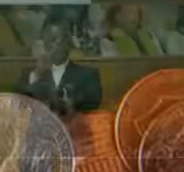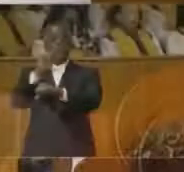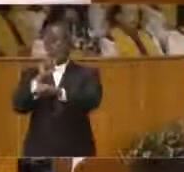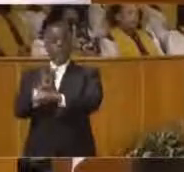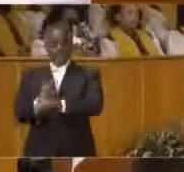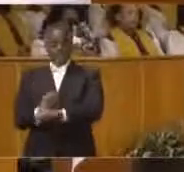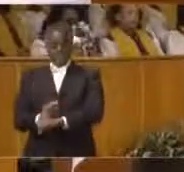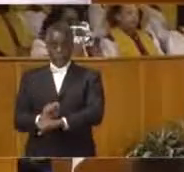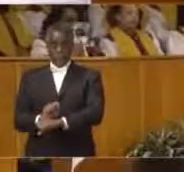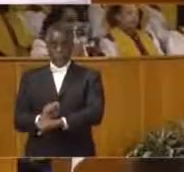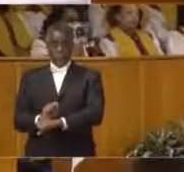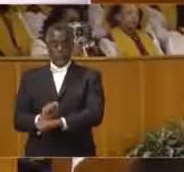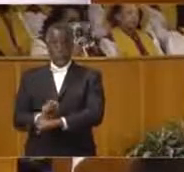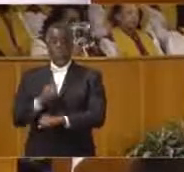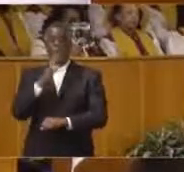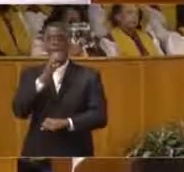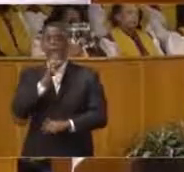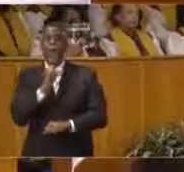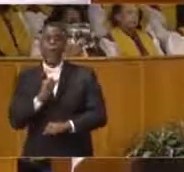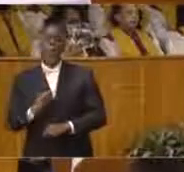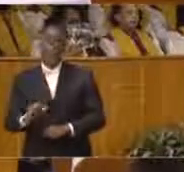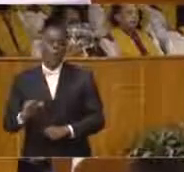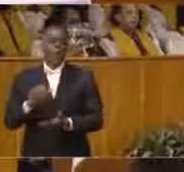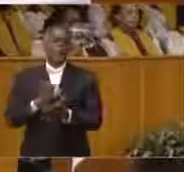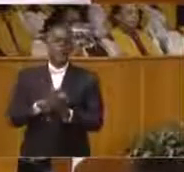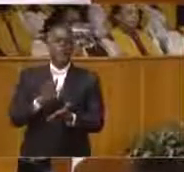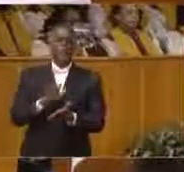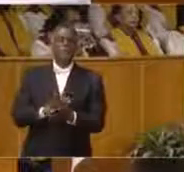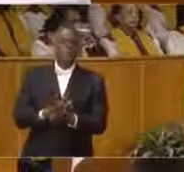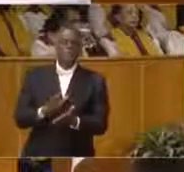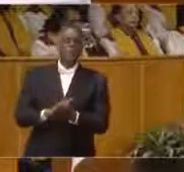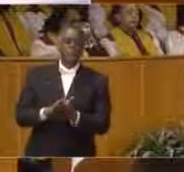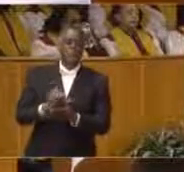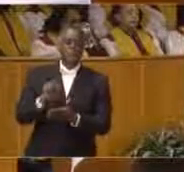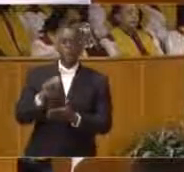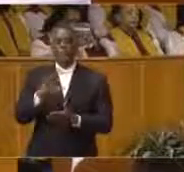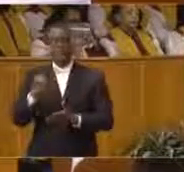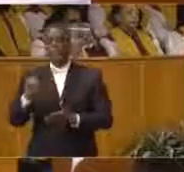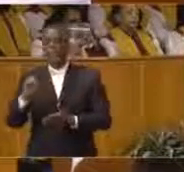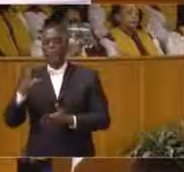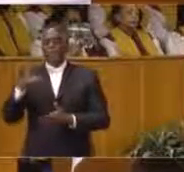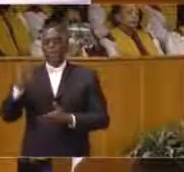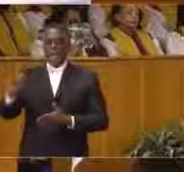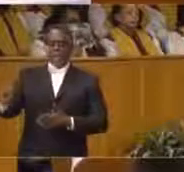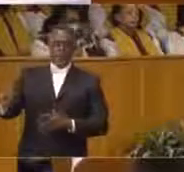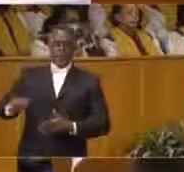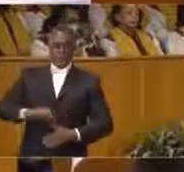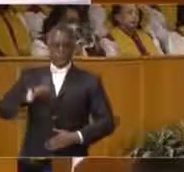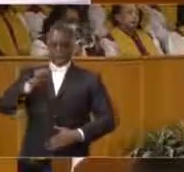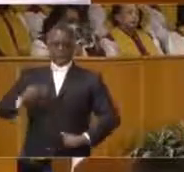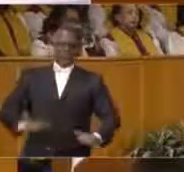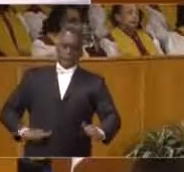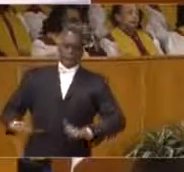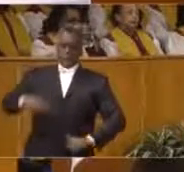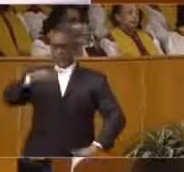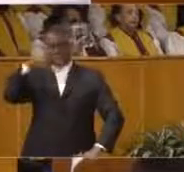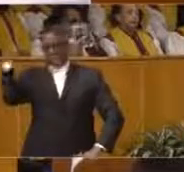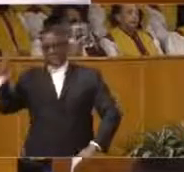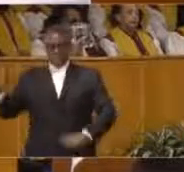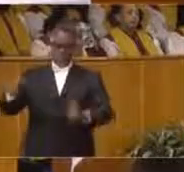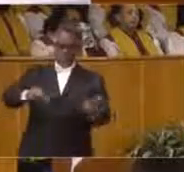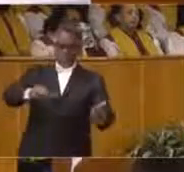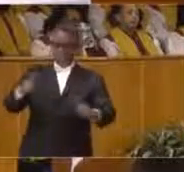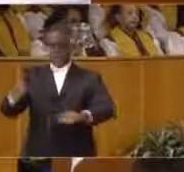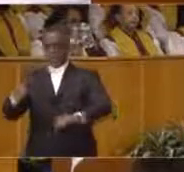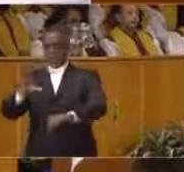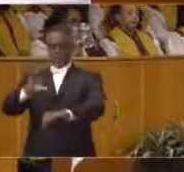traditional, old school, sold out, bona fide Black